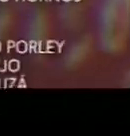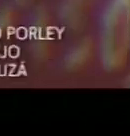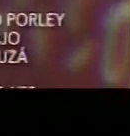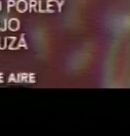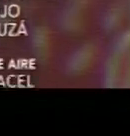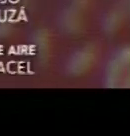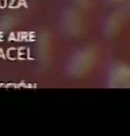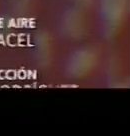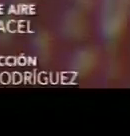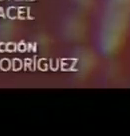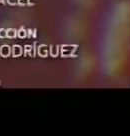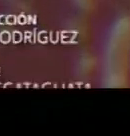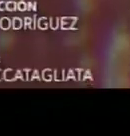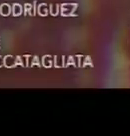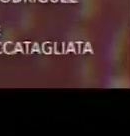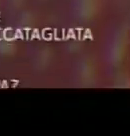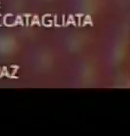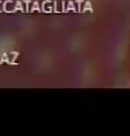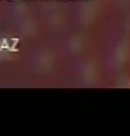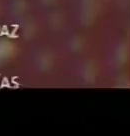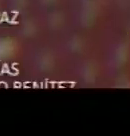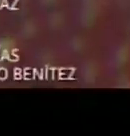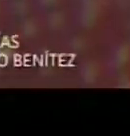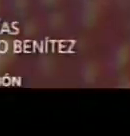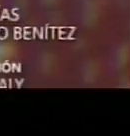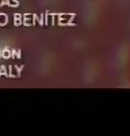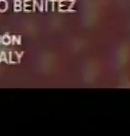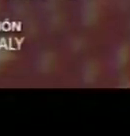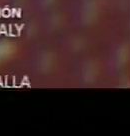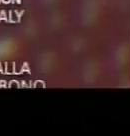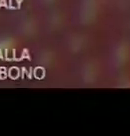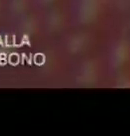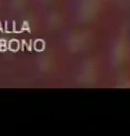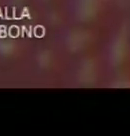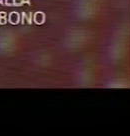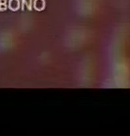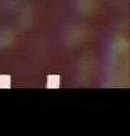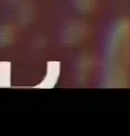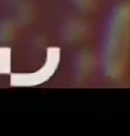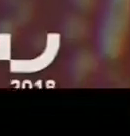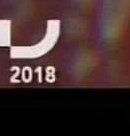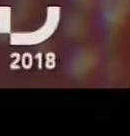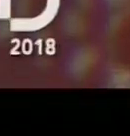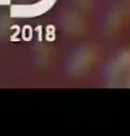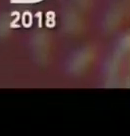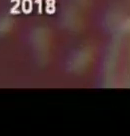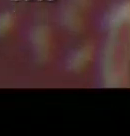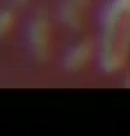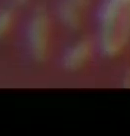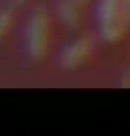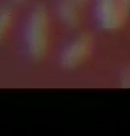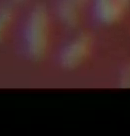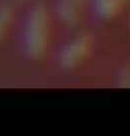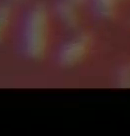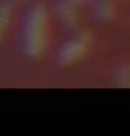find. Hunger, poverty, a system so unkind. As a matter of fact, there is an aftershock. When come ground us, my bed